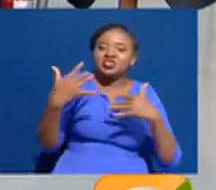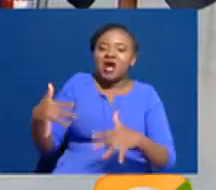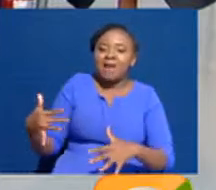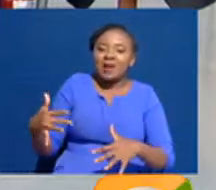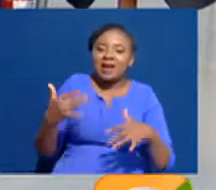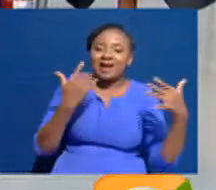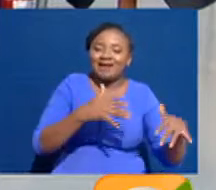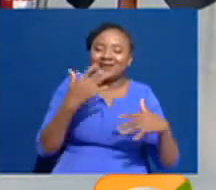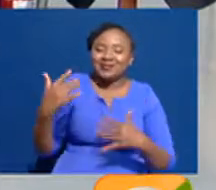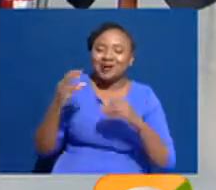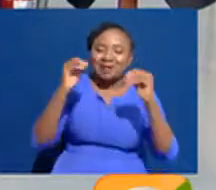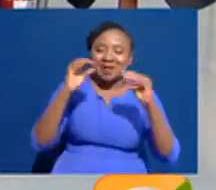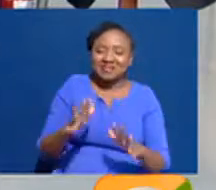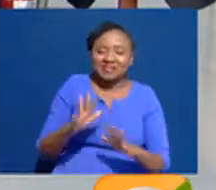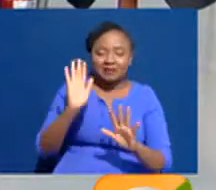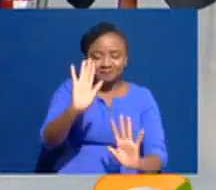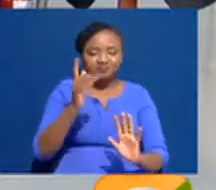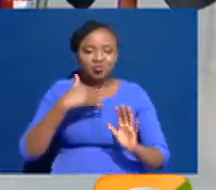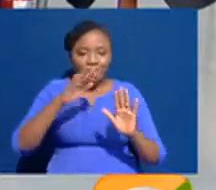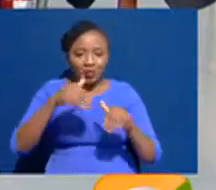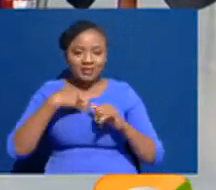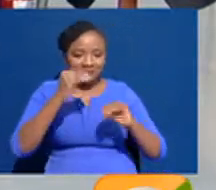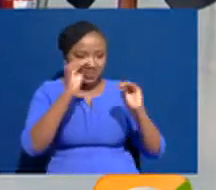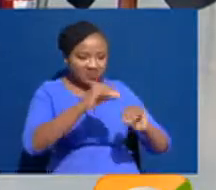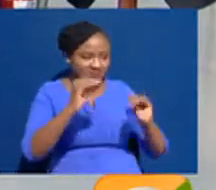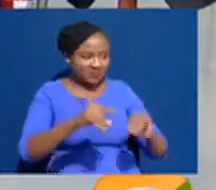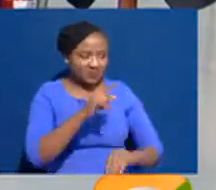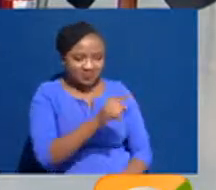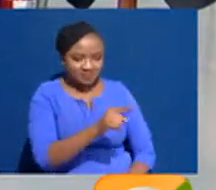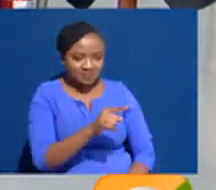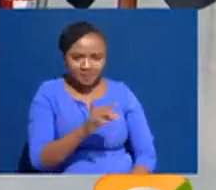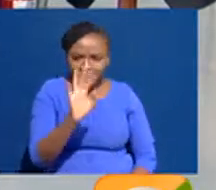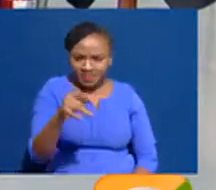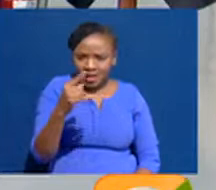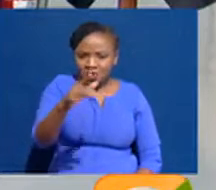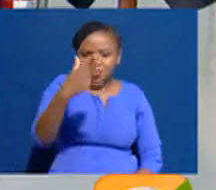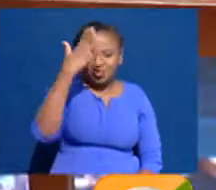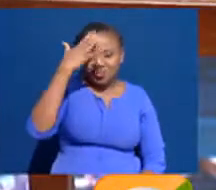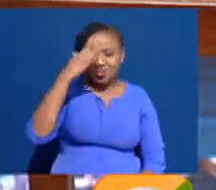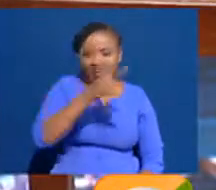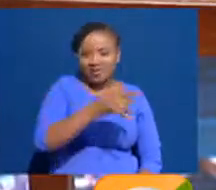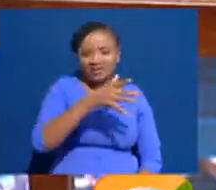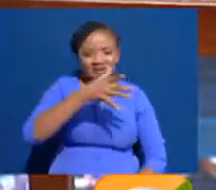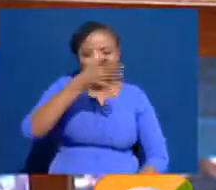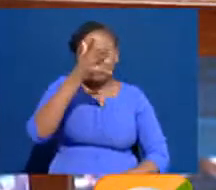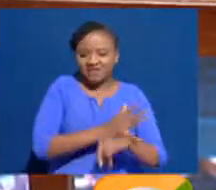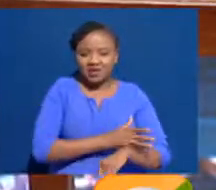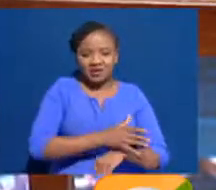And you see, it is completely hypocritical for him to come out here